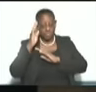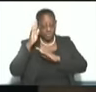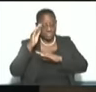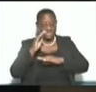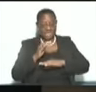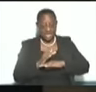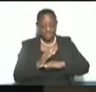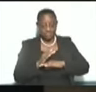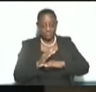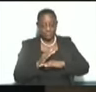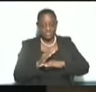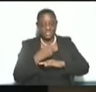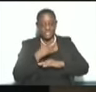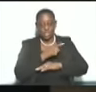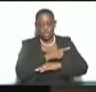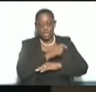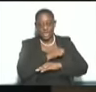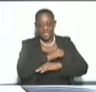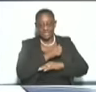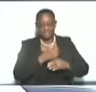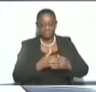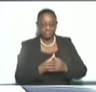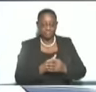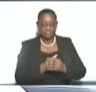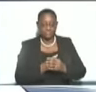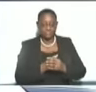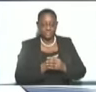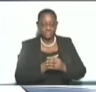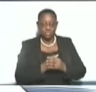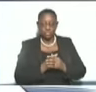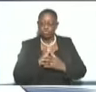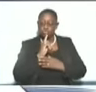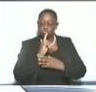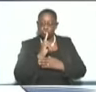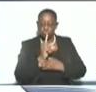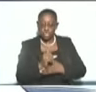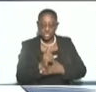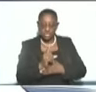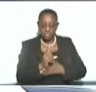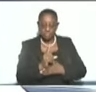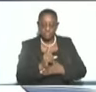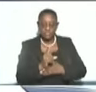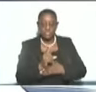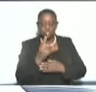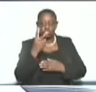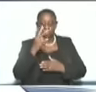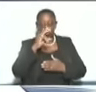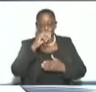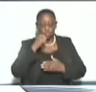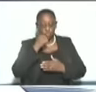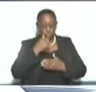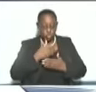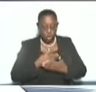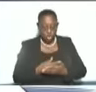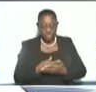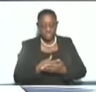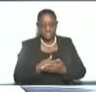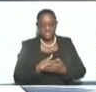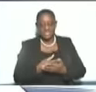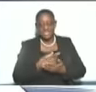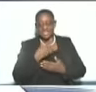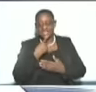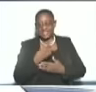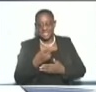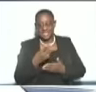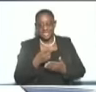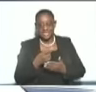Tonight, I'm Lloyd Allen. Surreal is one of the words used by two of the daughters of the late cabinet minister and